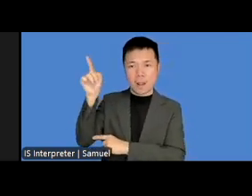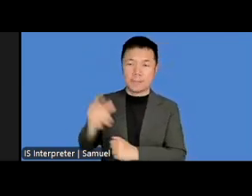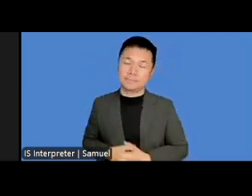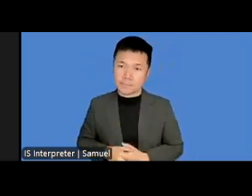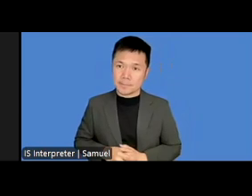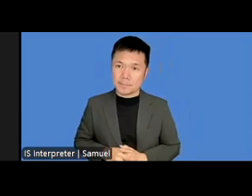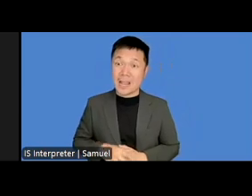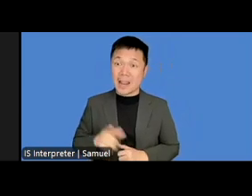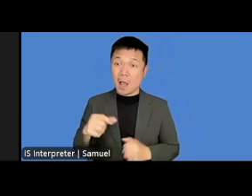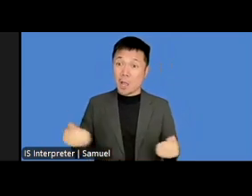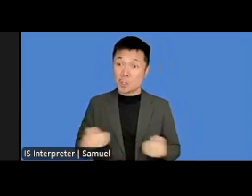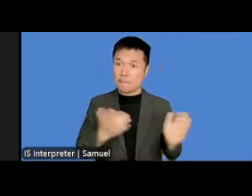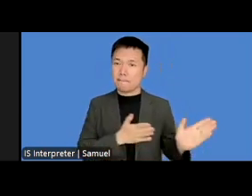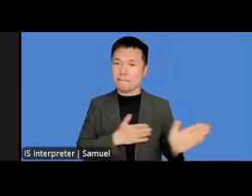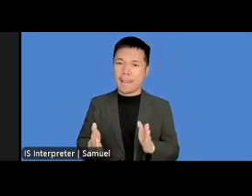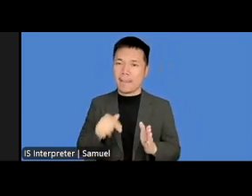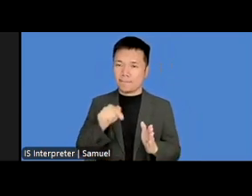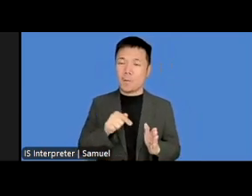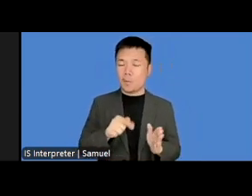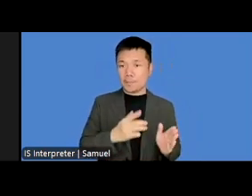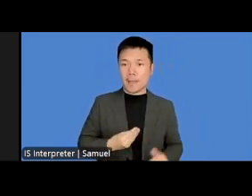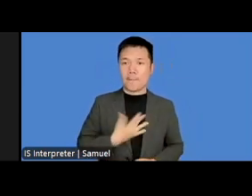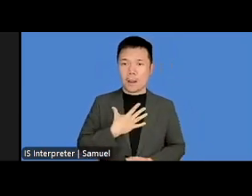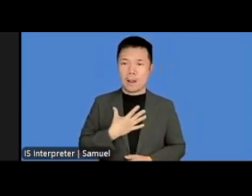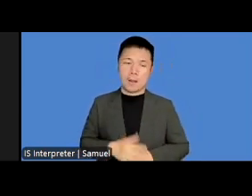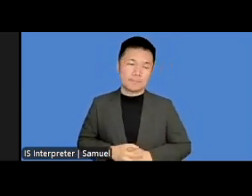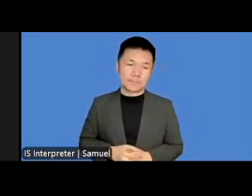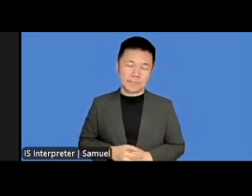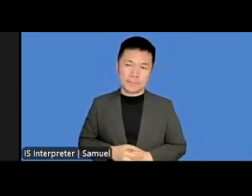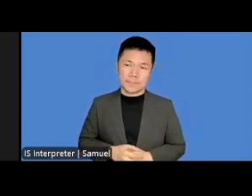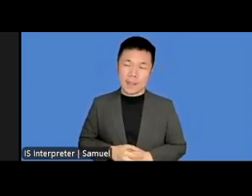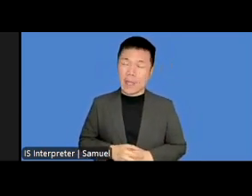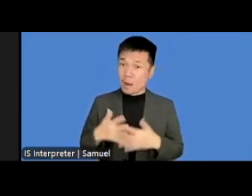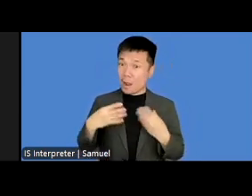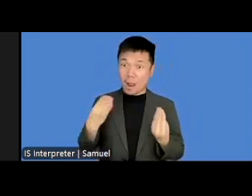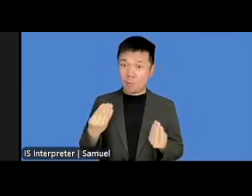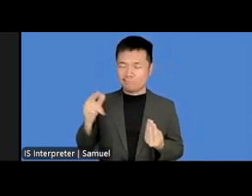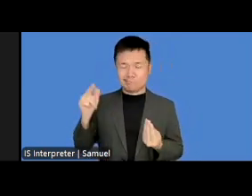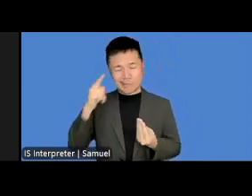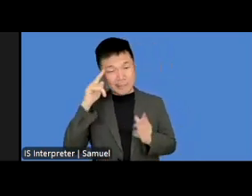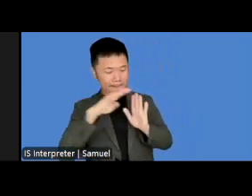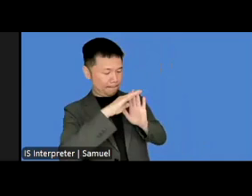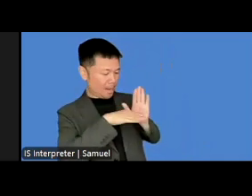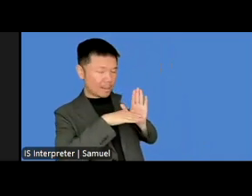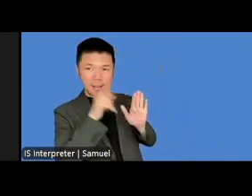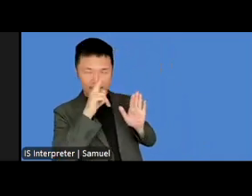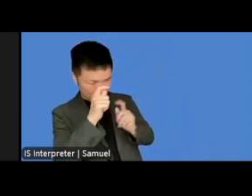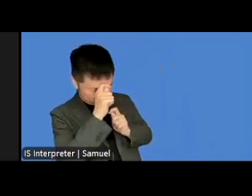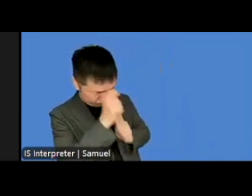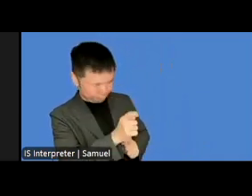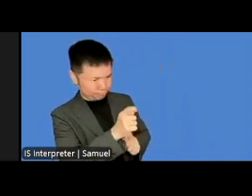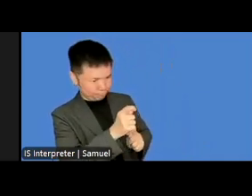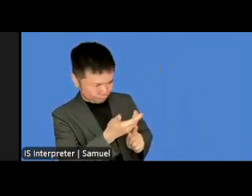Plan on Albinism, which provides for specific measures for protection and rights and welfare of people